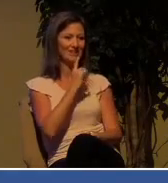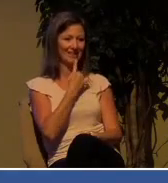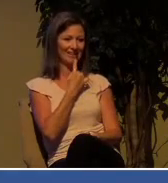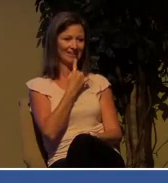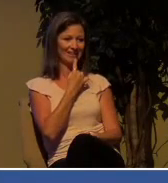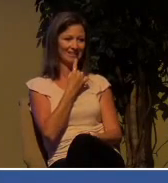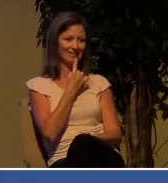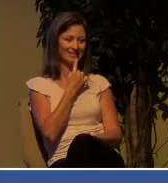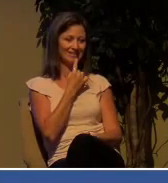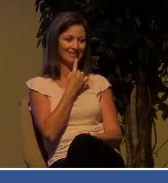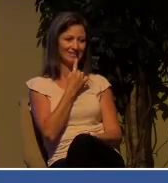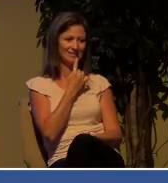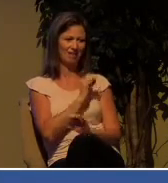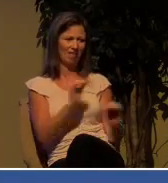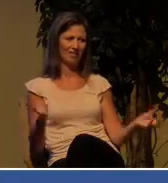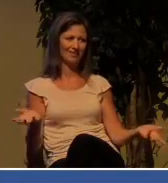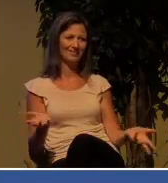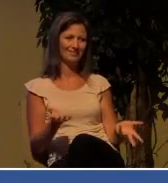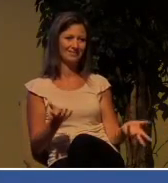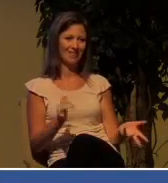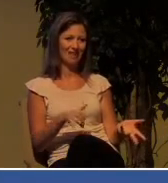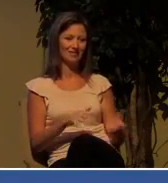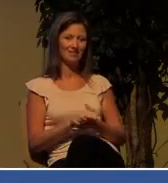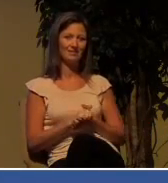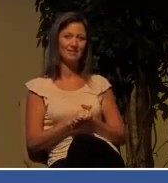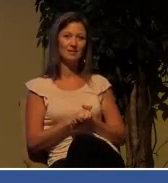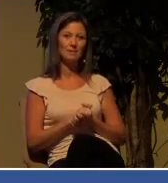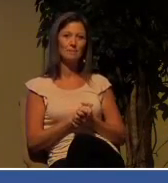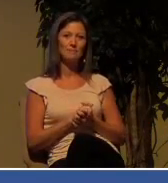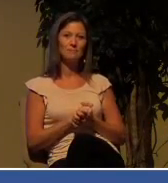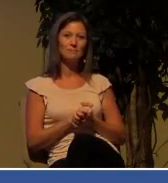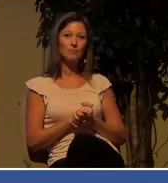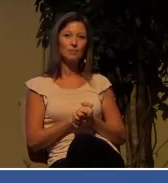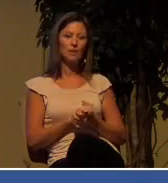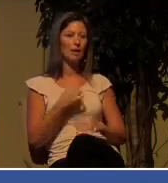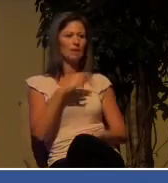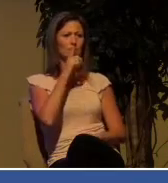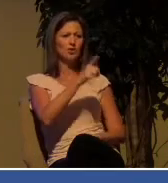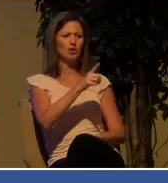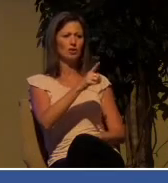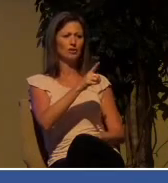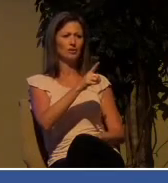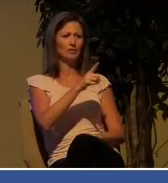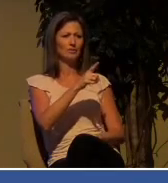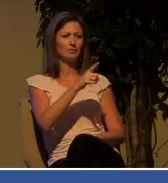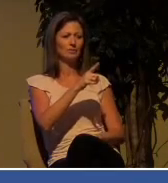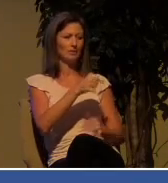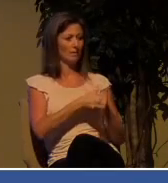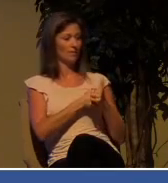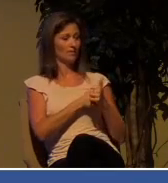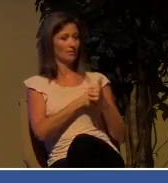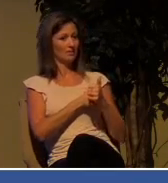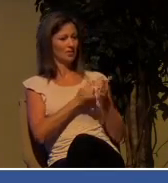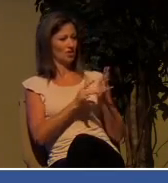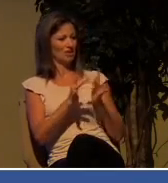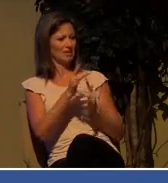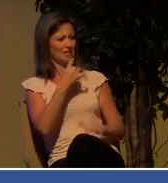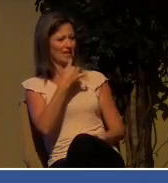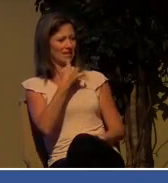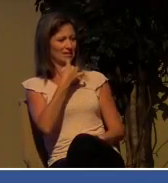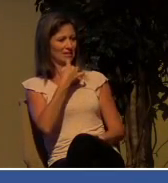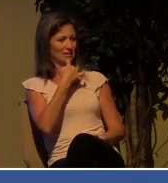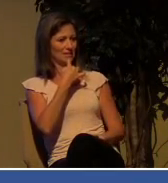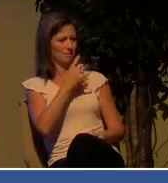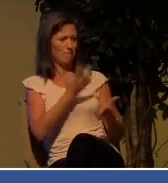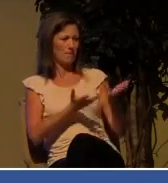say anything like that at all. And I'm sure that he confused them in what he did say to them. You know, for us, we